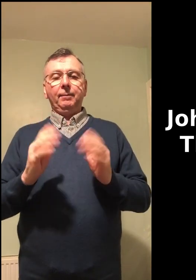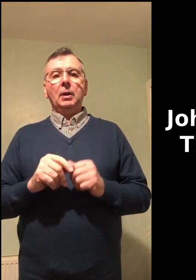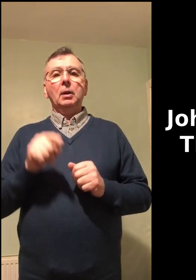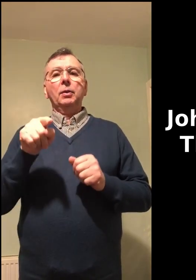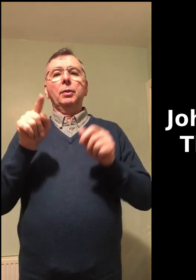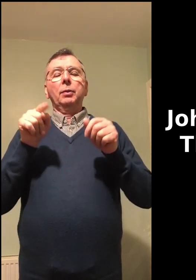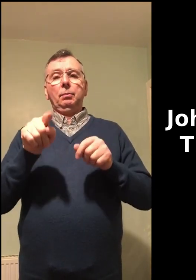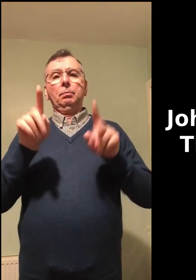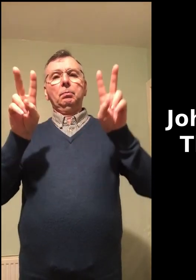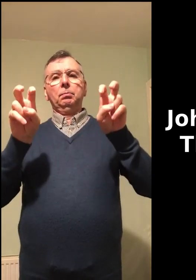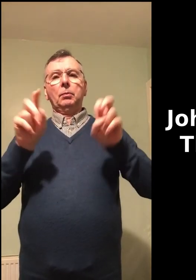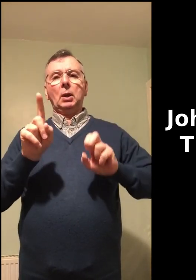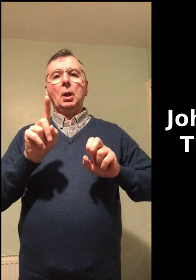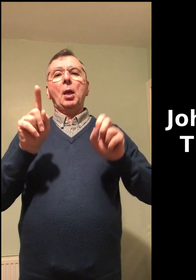to